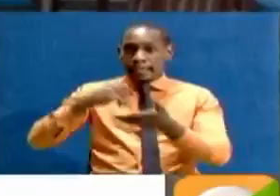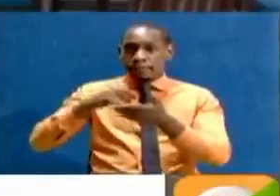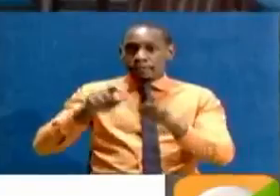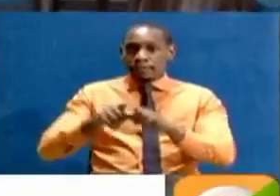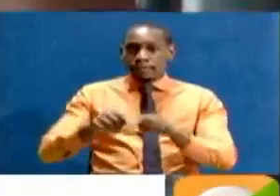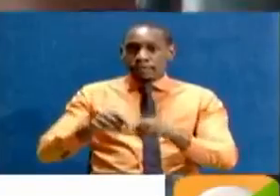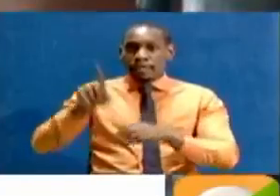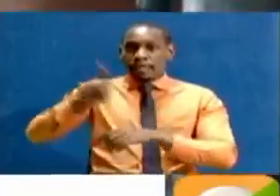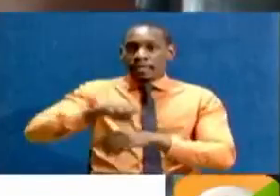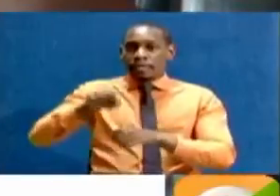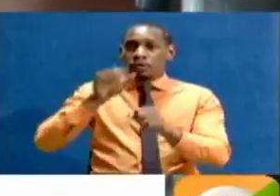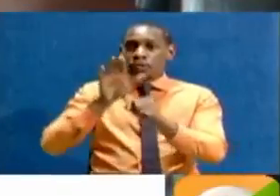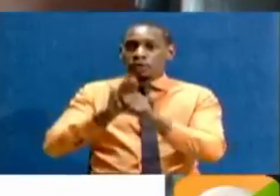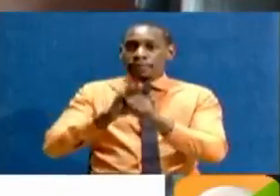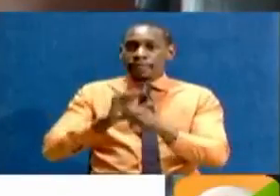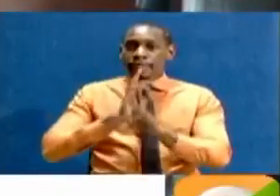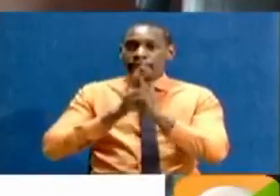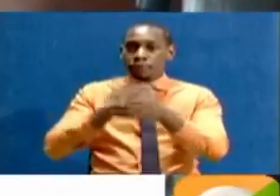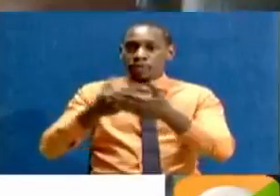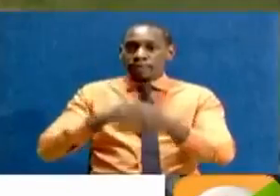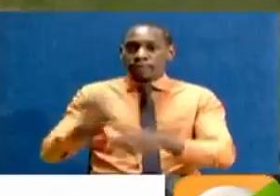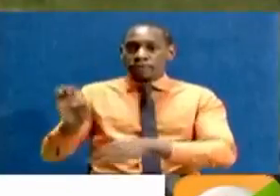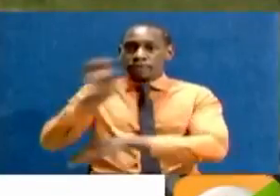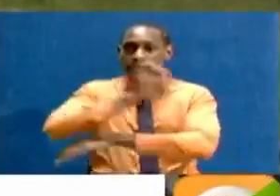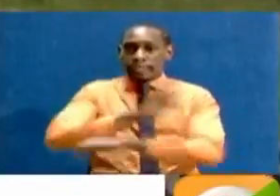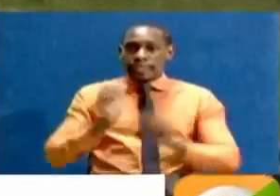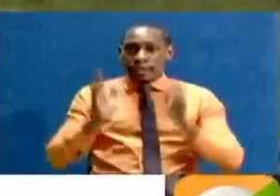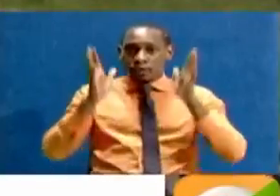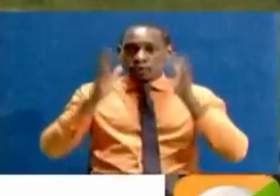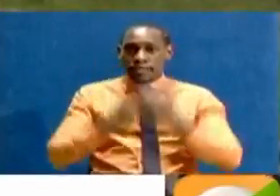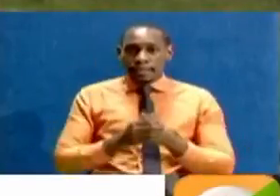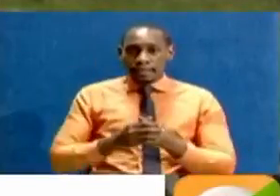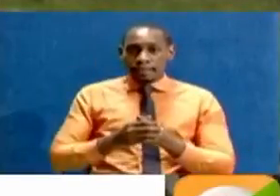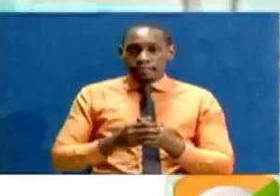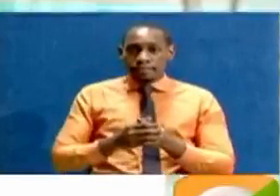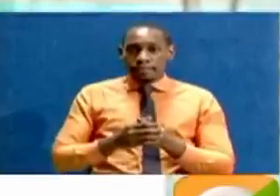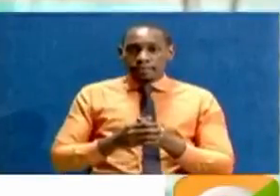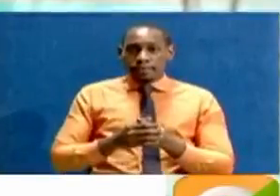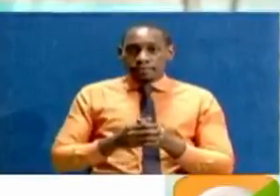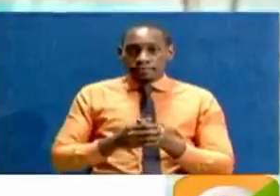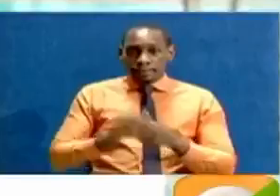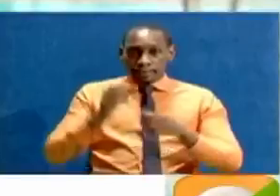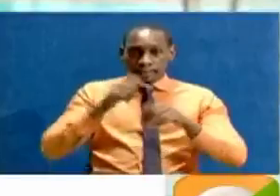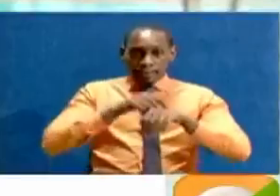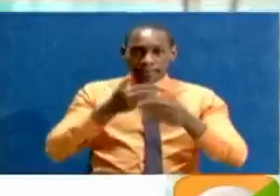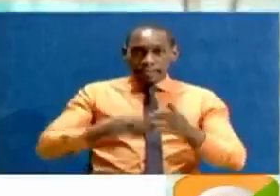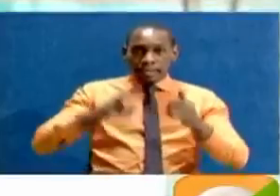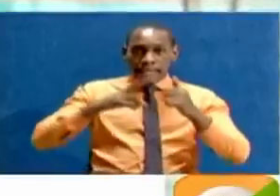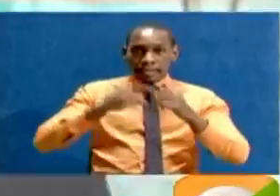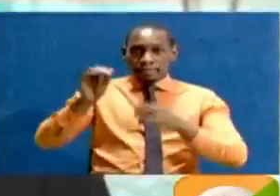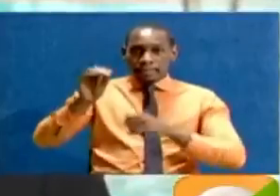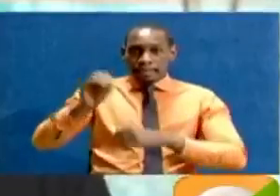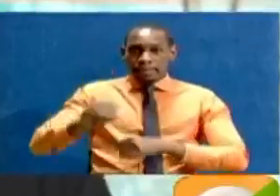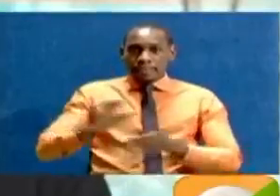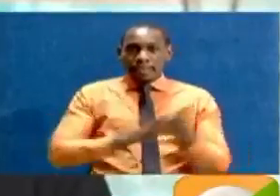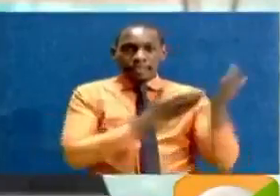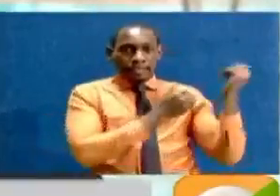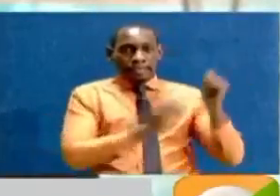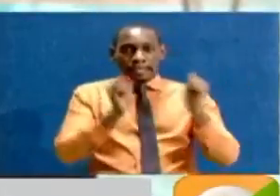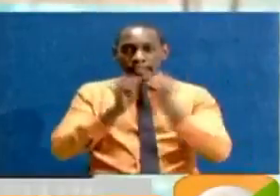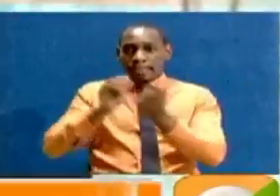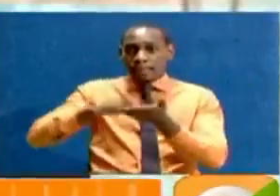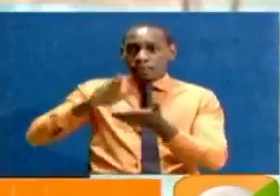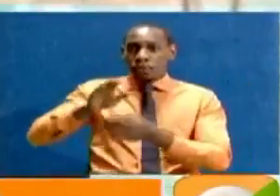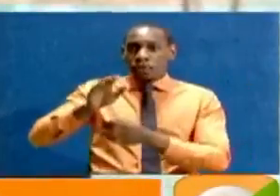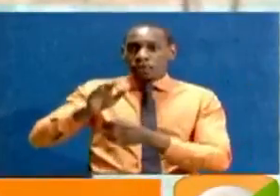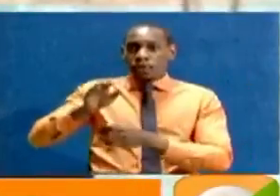massive cancellations reported ahead of Easter holidays. We are at 70% as at now. We are projecting to get